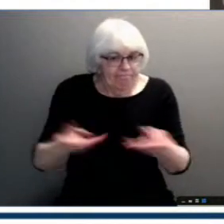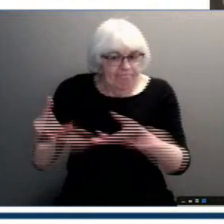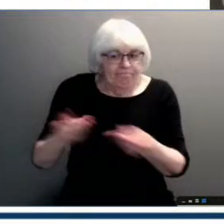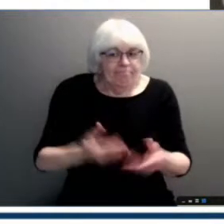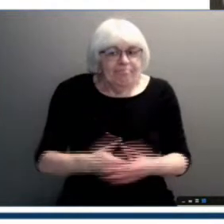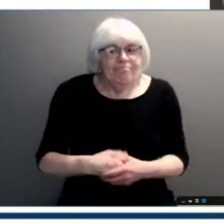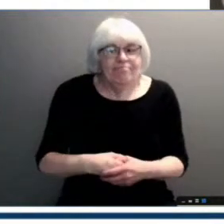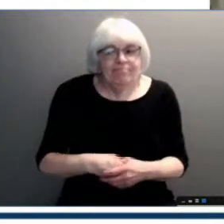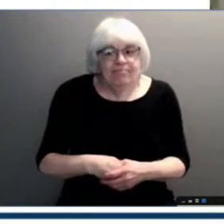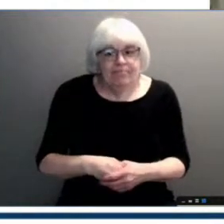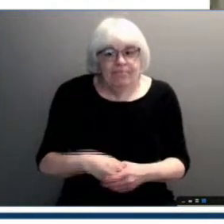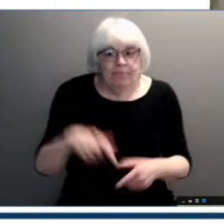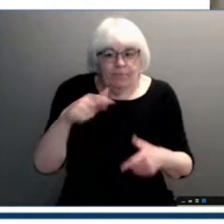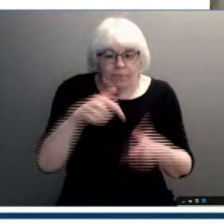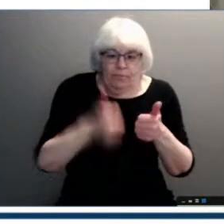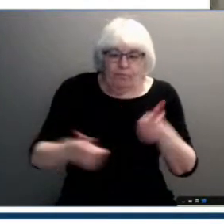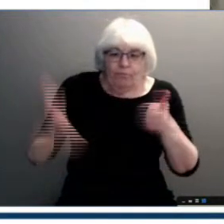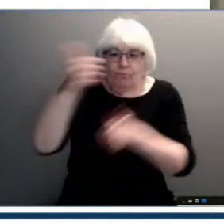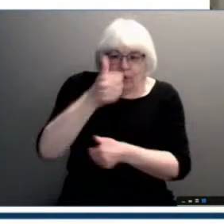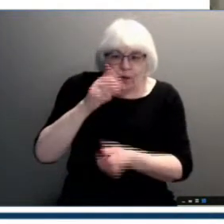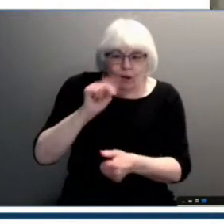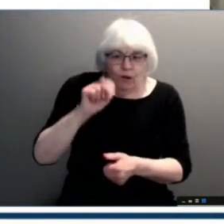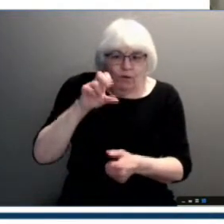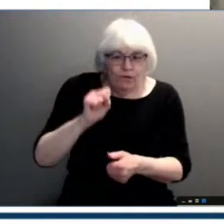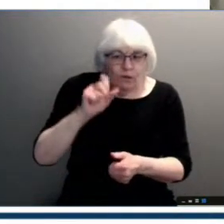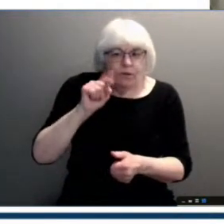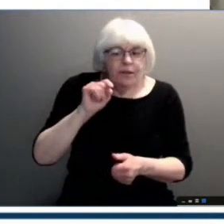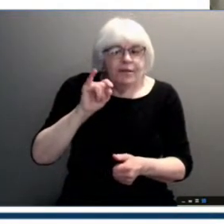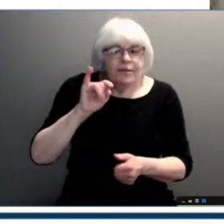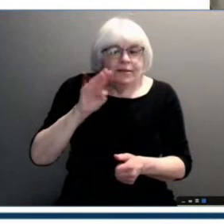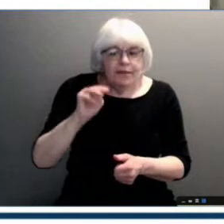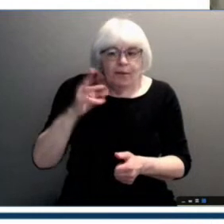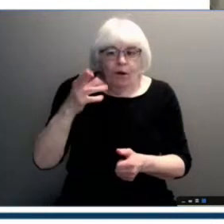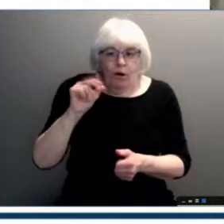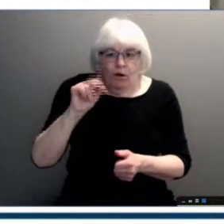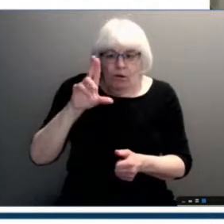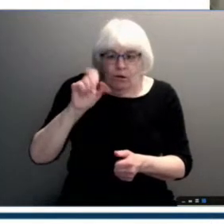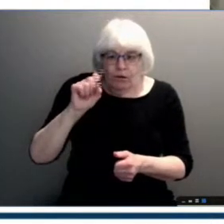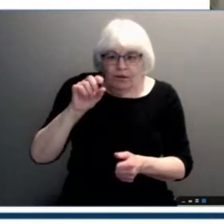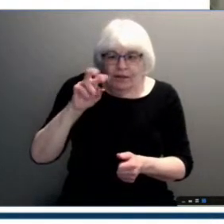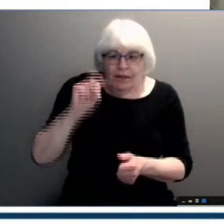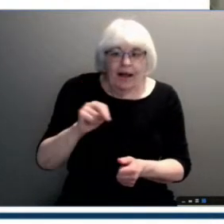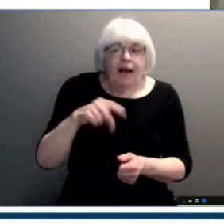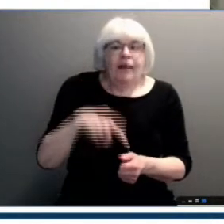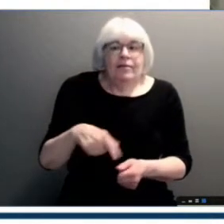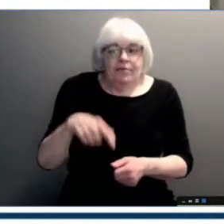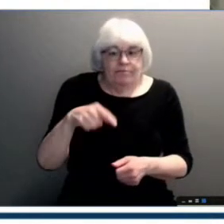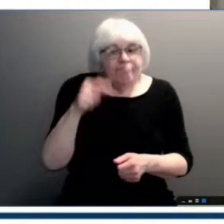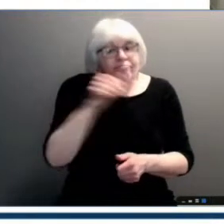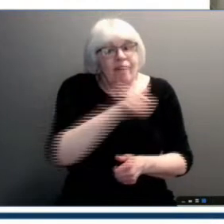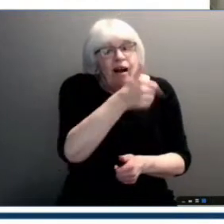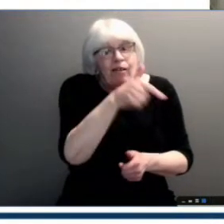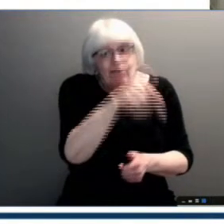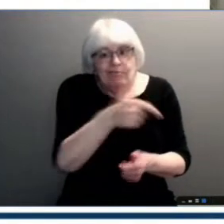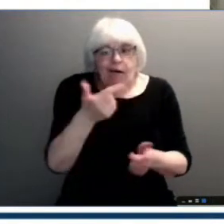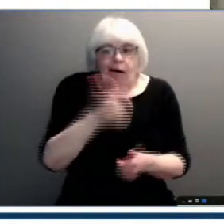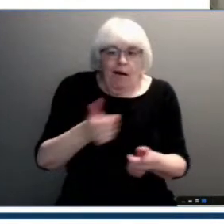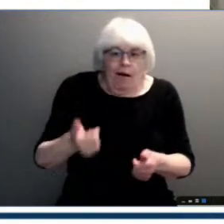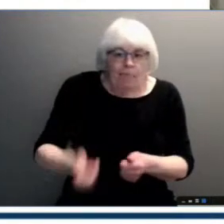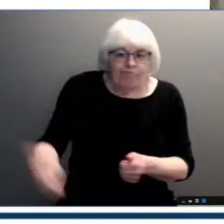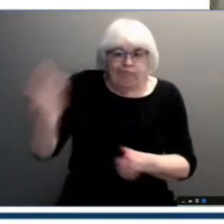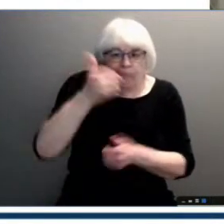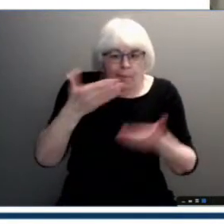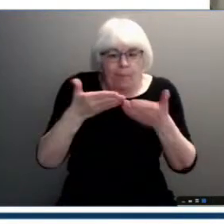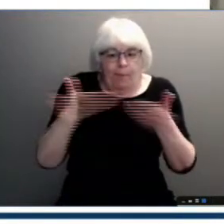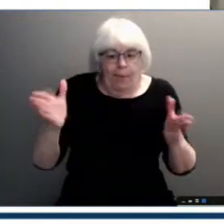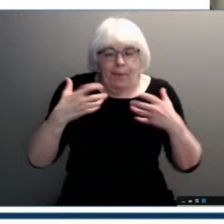Premier of the Province of Nova Scotia, and Dr. Robert Strang, Chief Medical Officer of Health for Nova Scotia. Go ahead, Premier. Thank you, Tina.